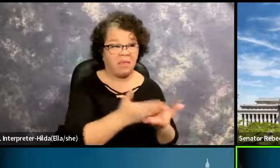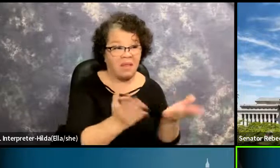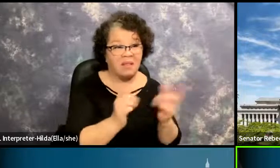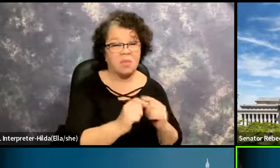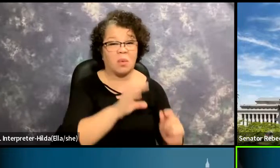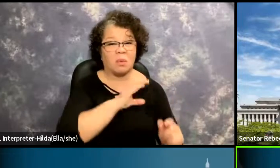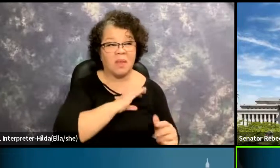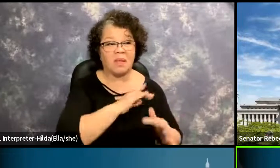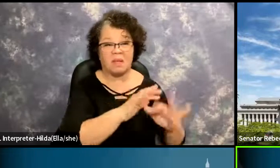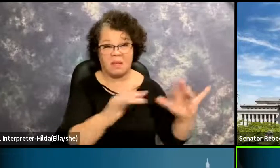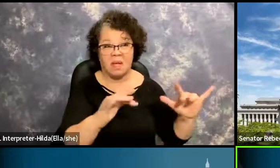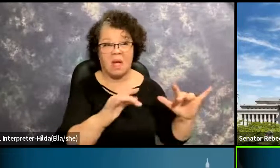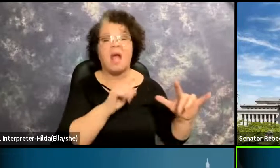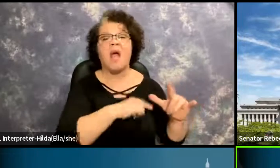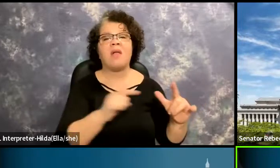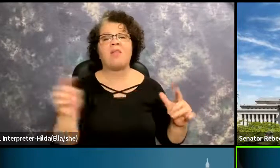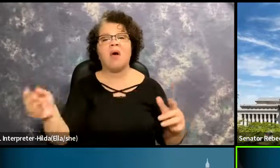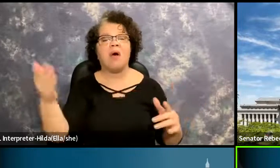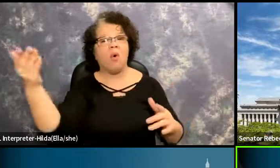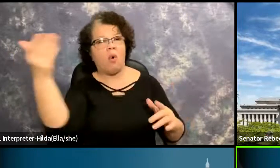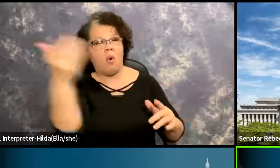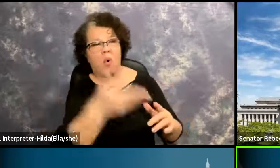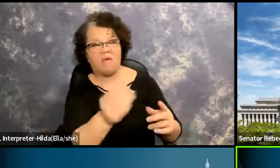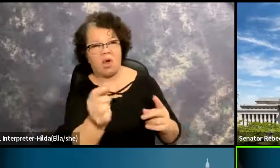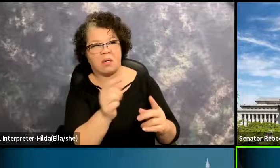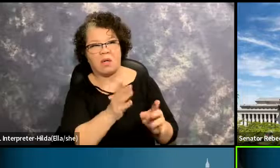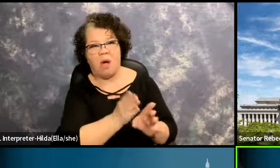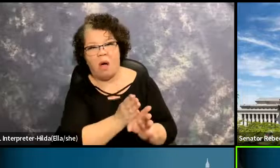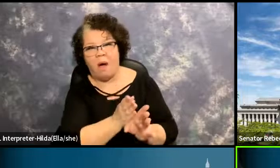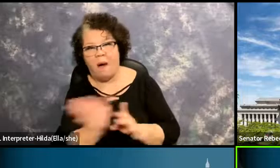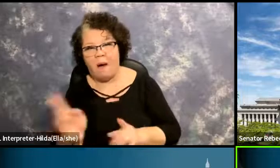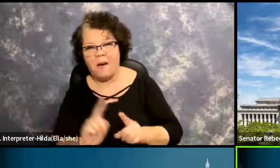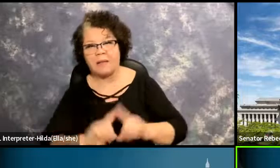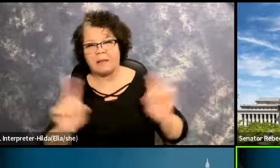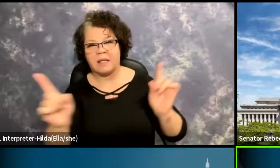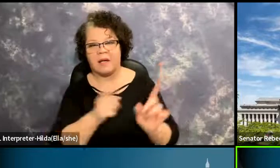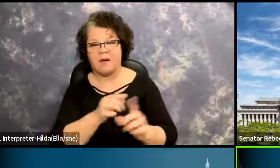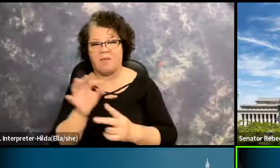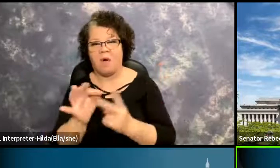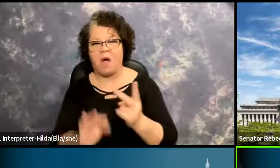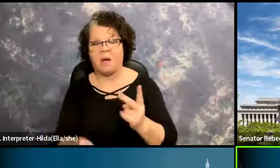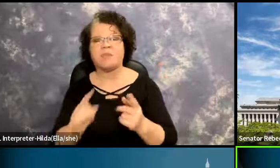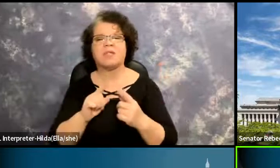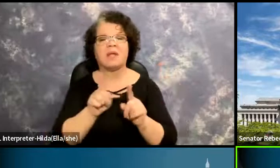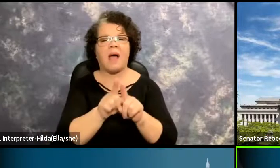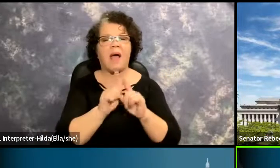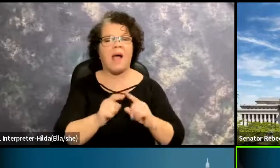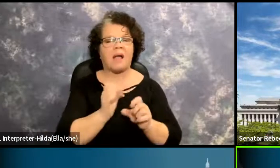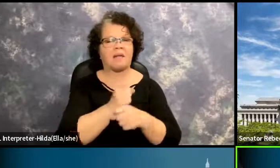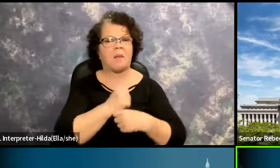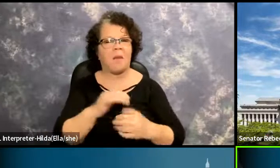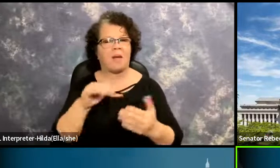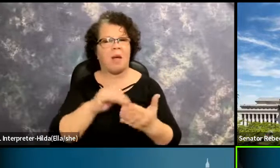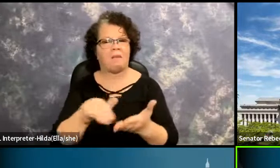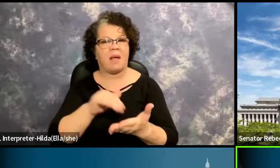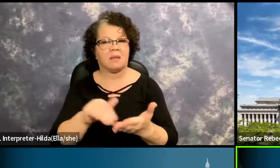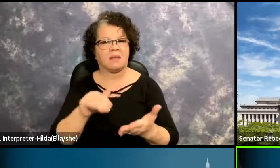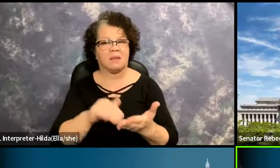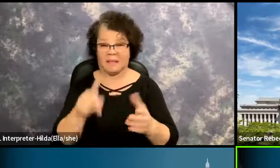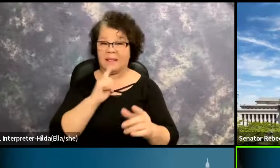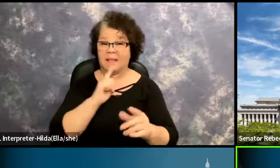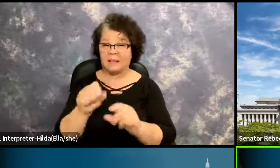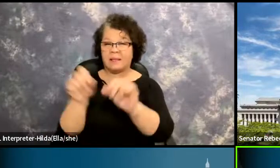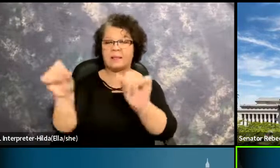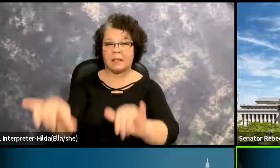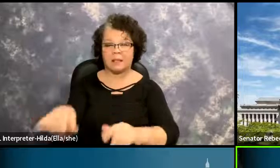of diversion where they give service directly back to community as they make amends. It's a system and a way